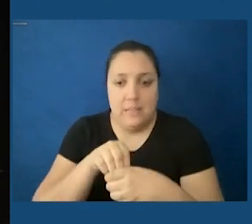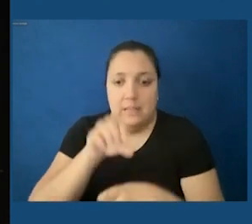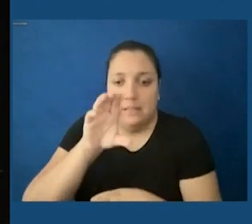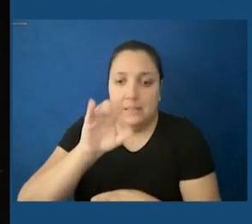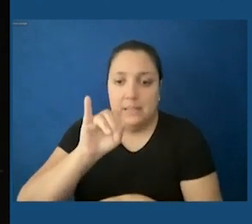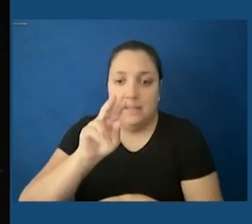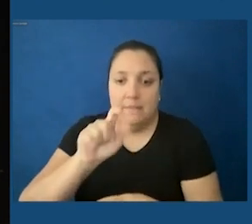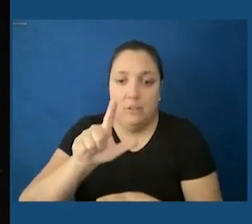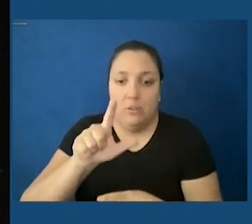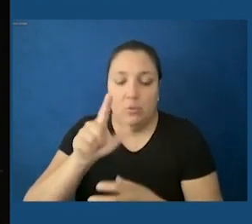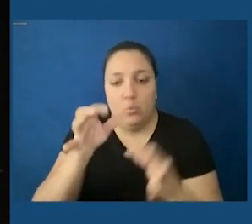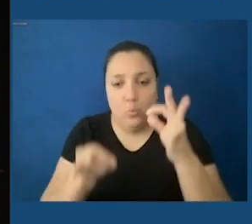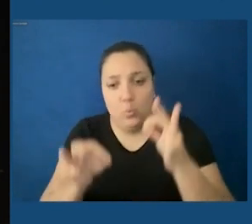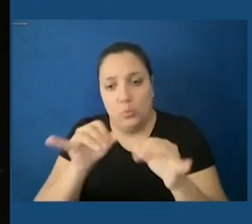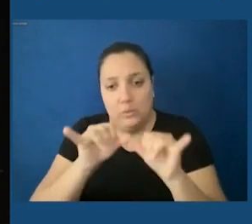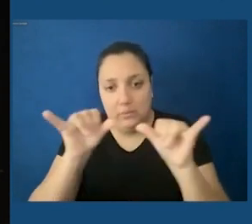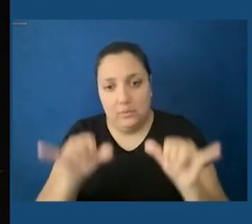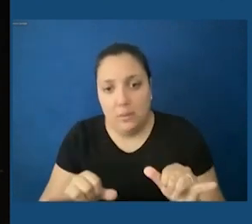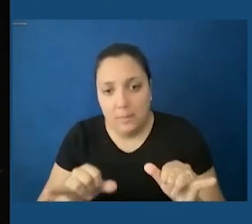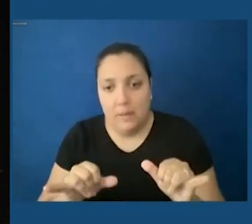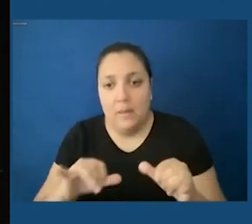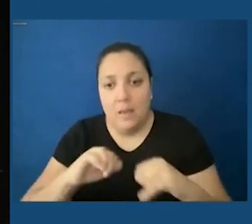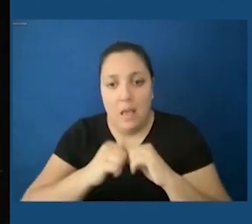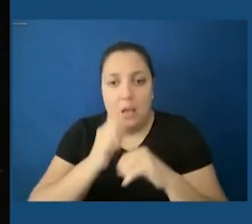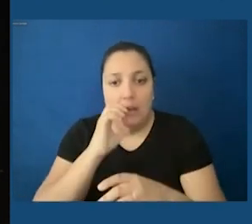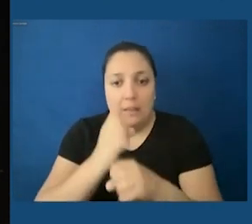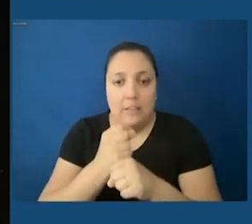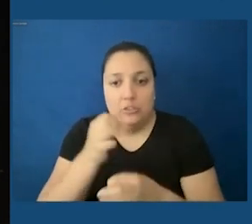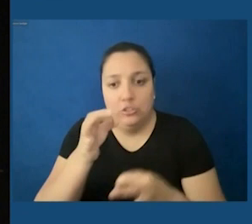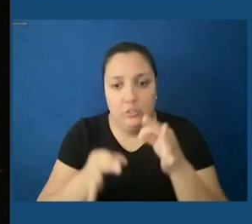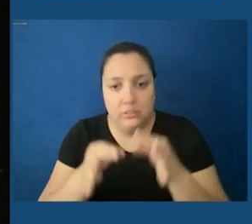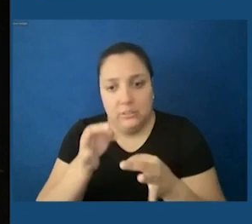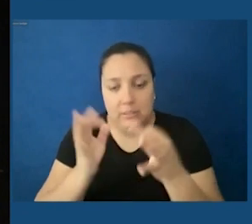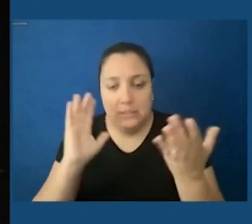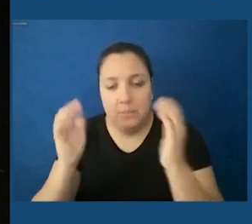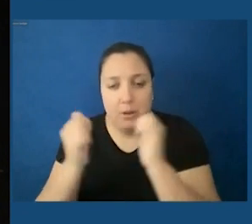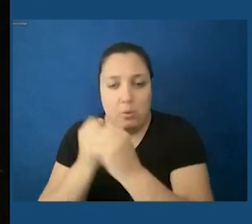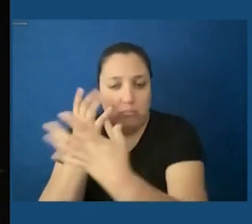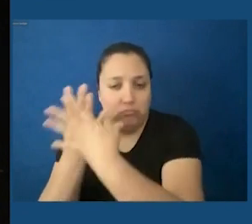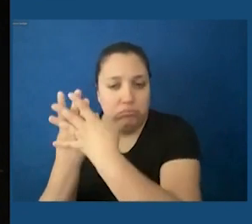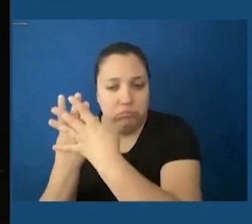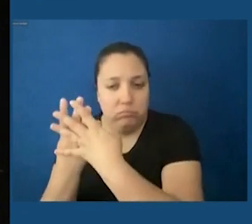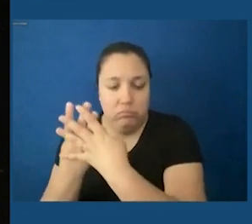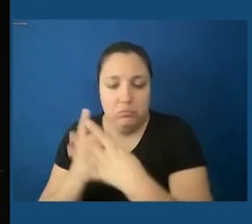get justice in a way that's different from incarceration.